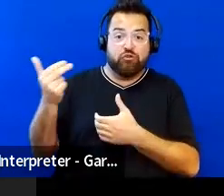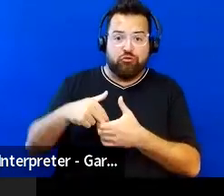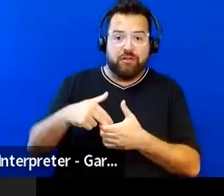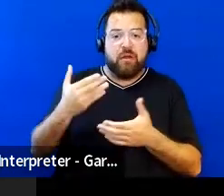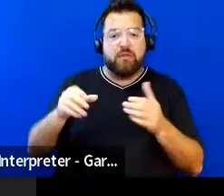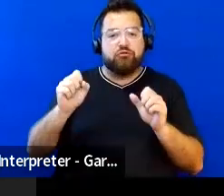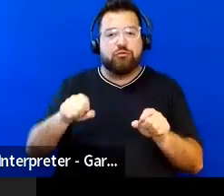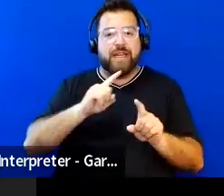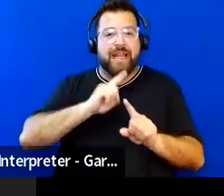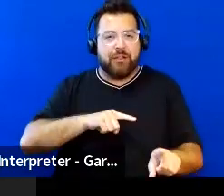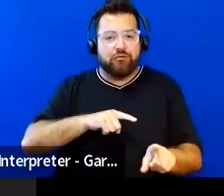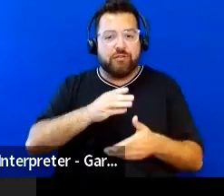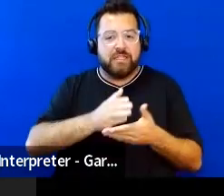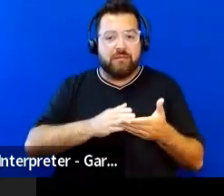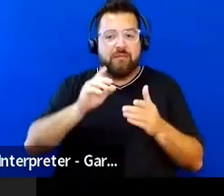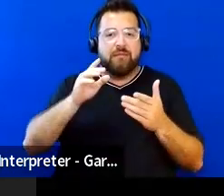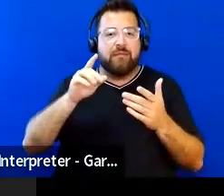then